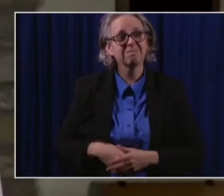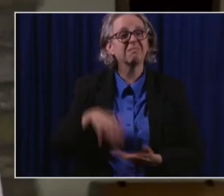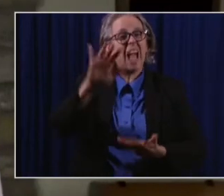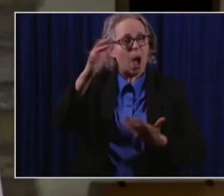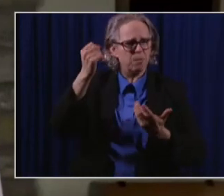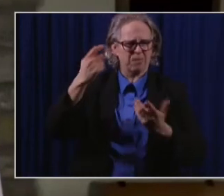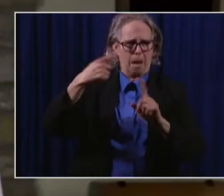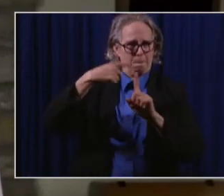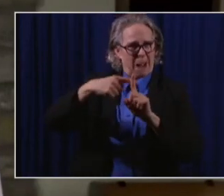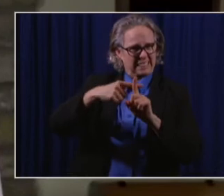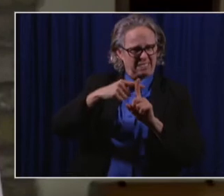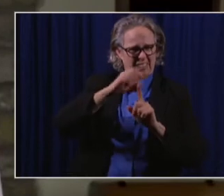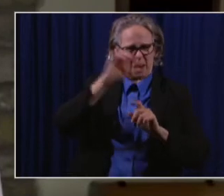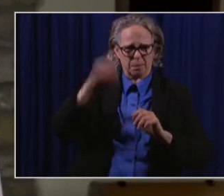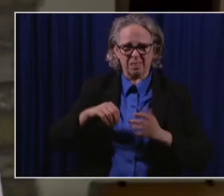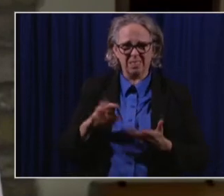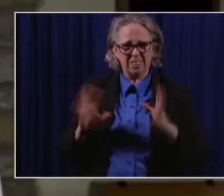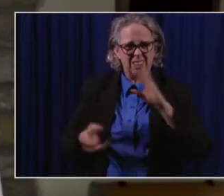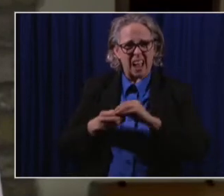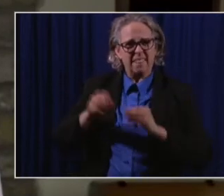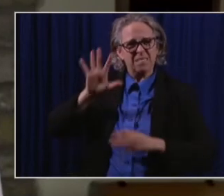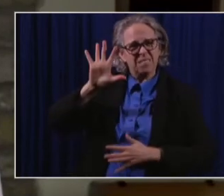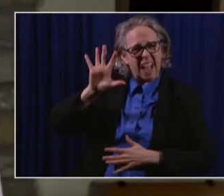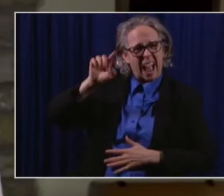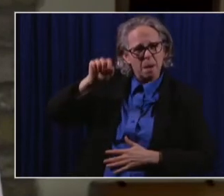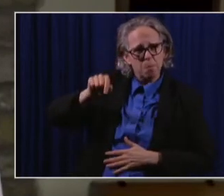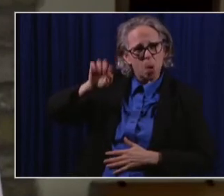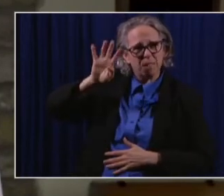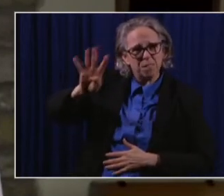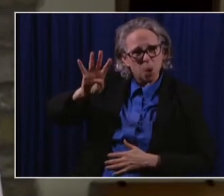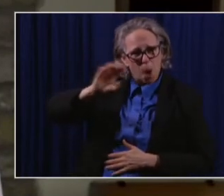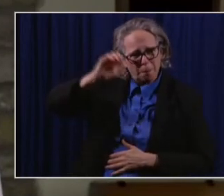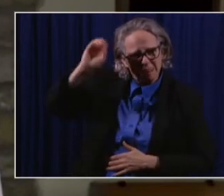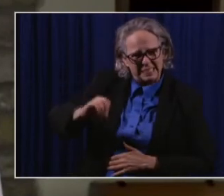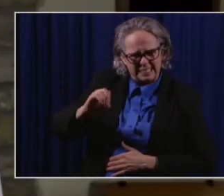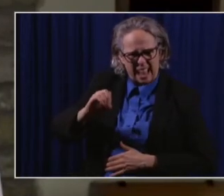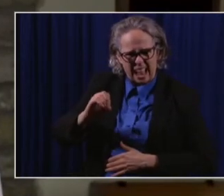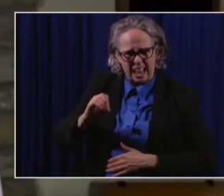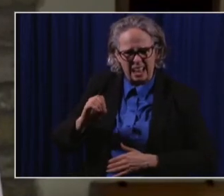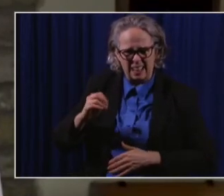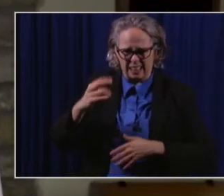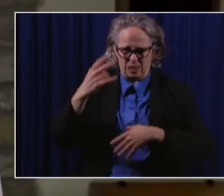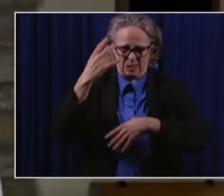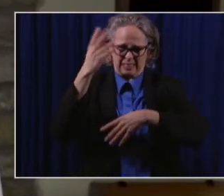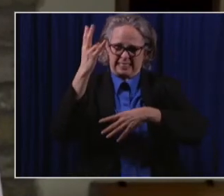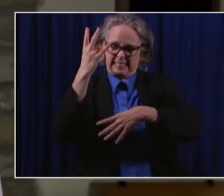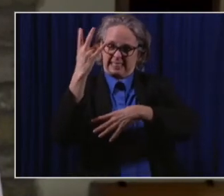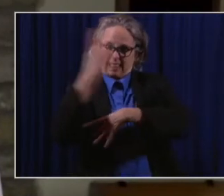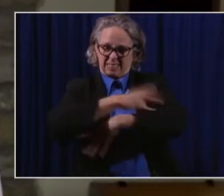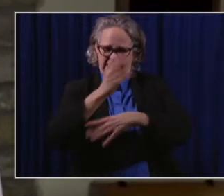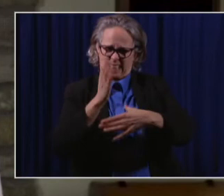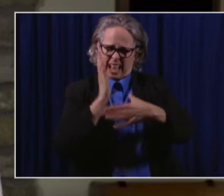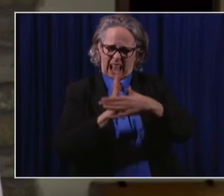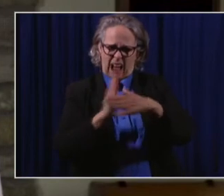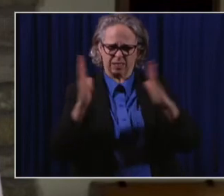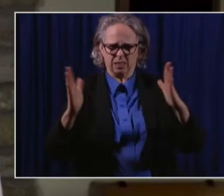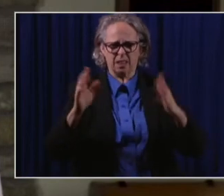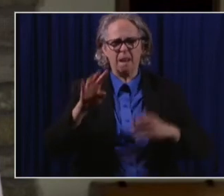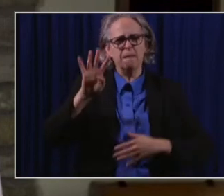7-day moving average is 4.2. During the third week in September, our positivity number was